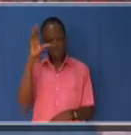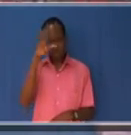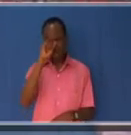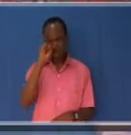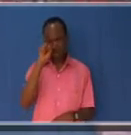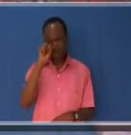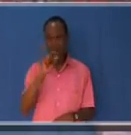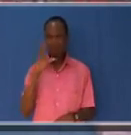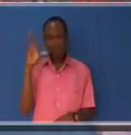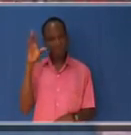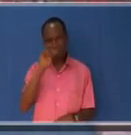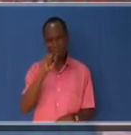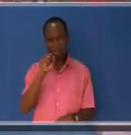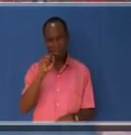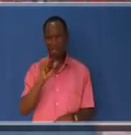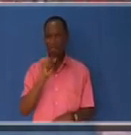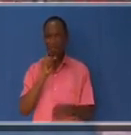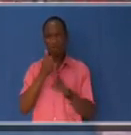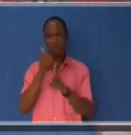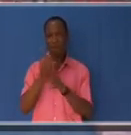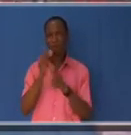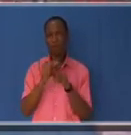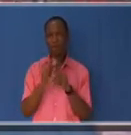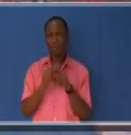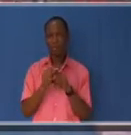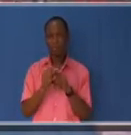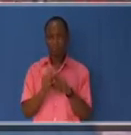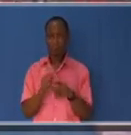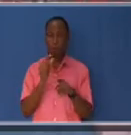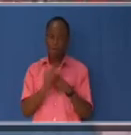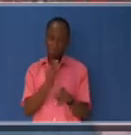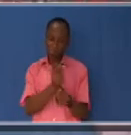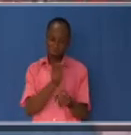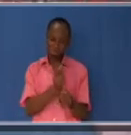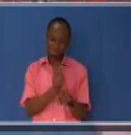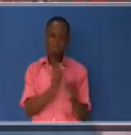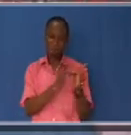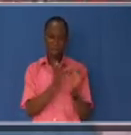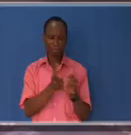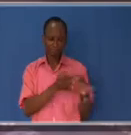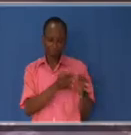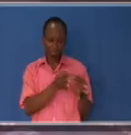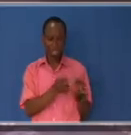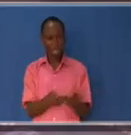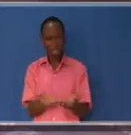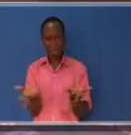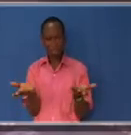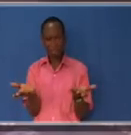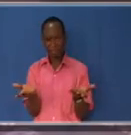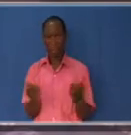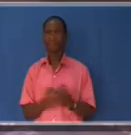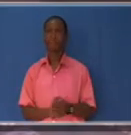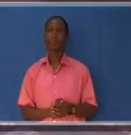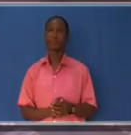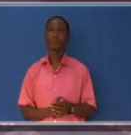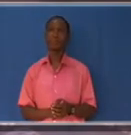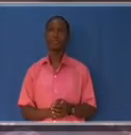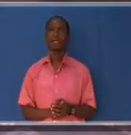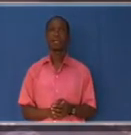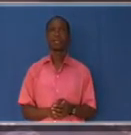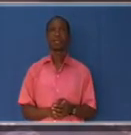obewu asenu ya no so na enkwa gye kwan no obotu ho ma ye no na ense bebre ho a